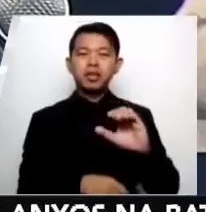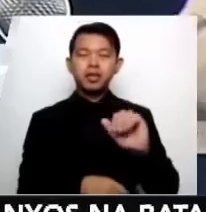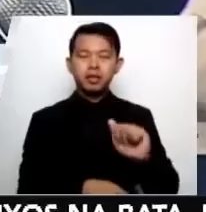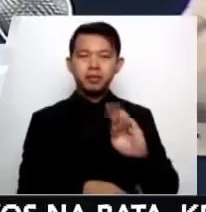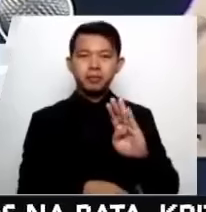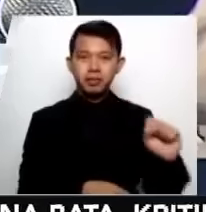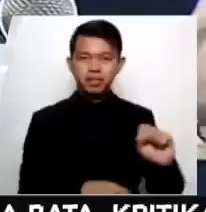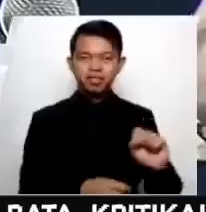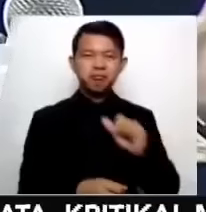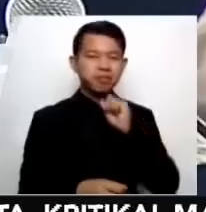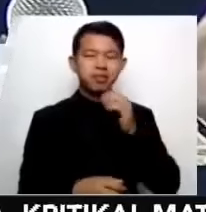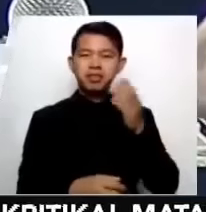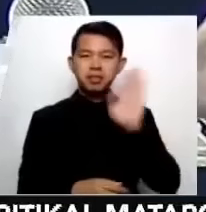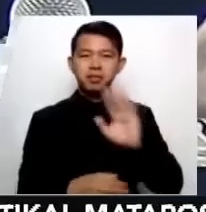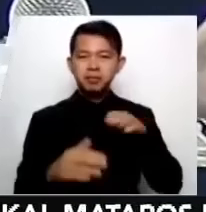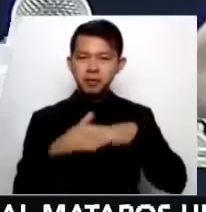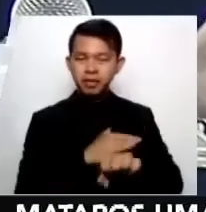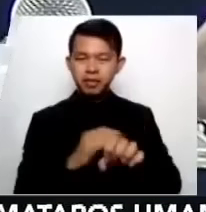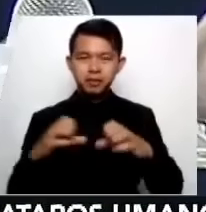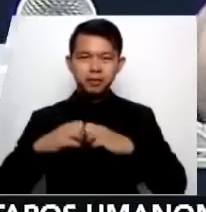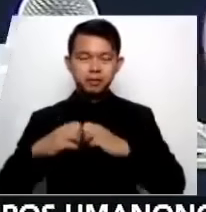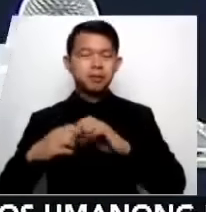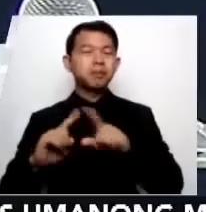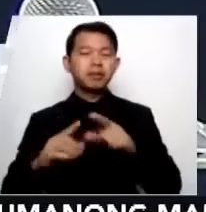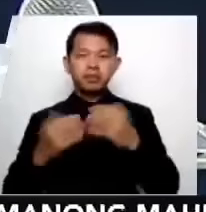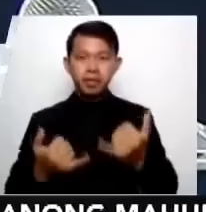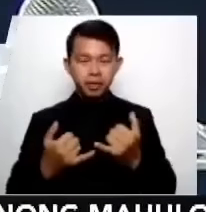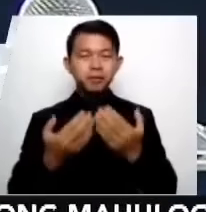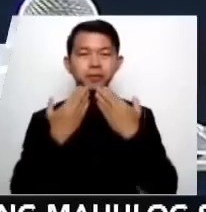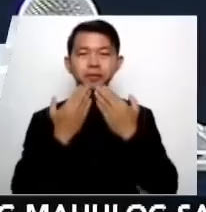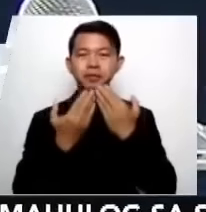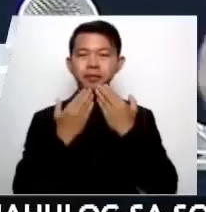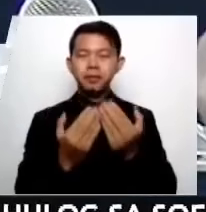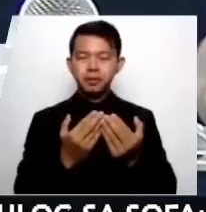you for this historic occasion.